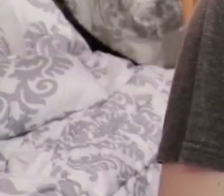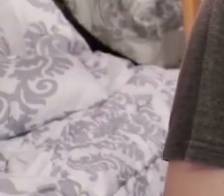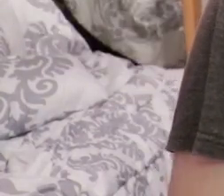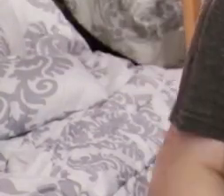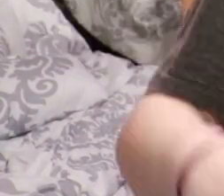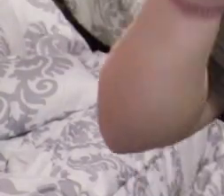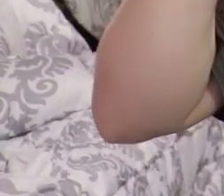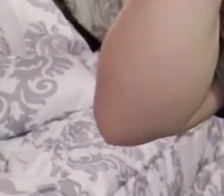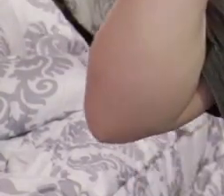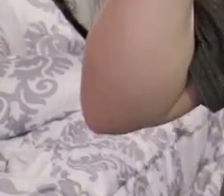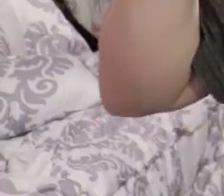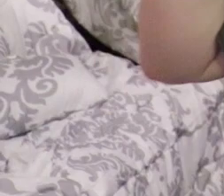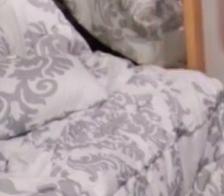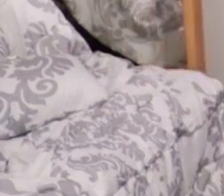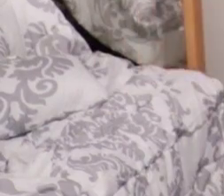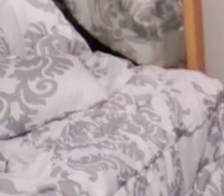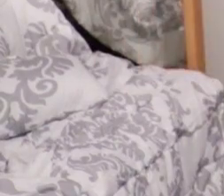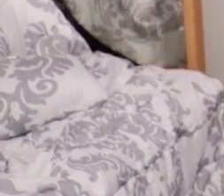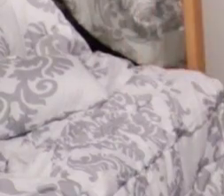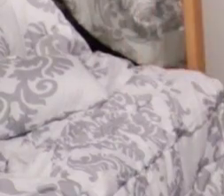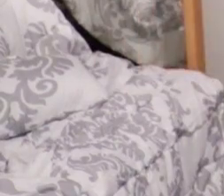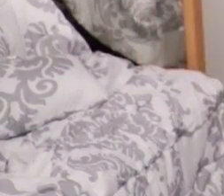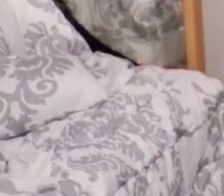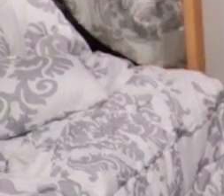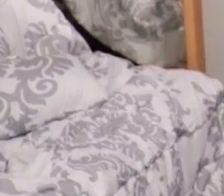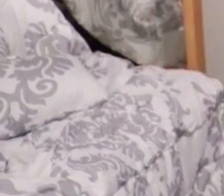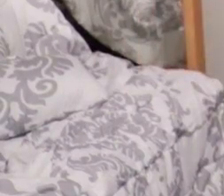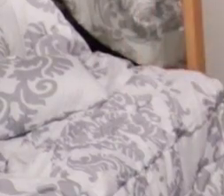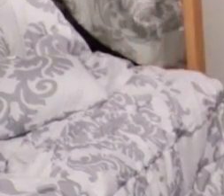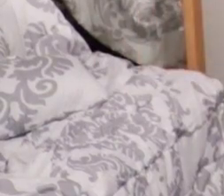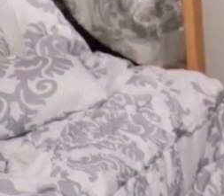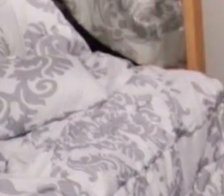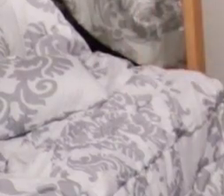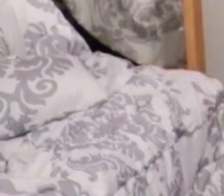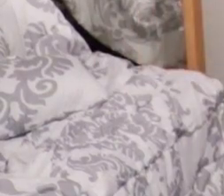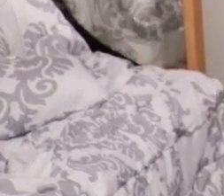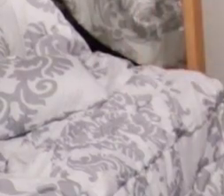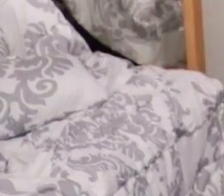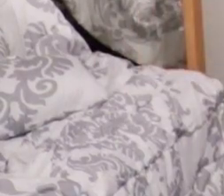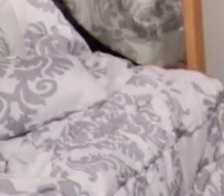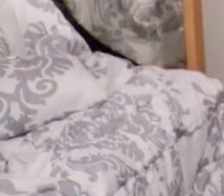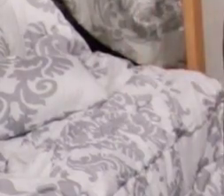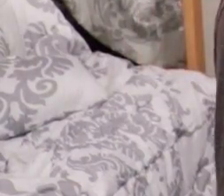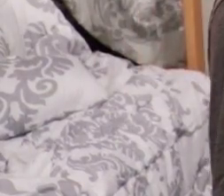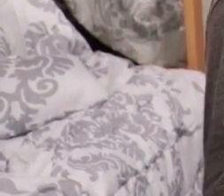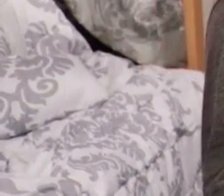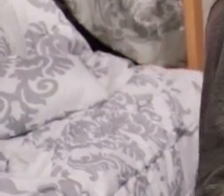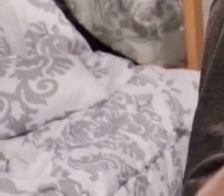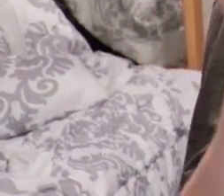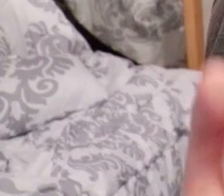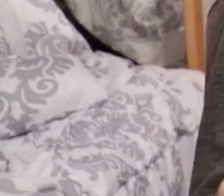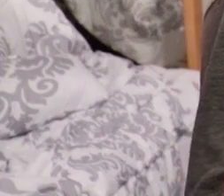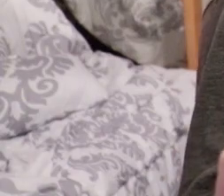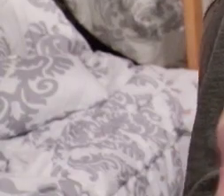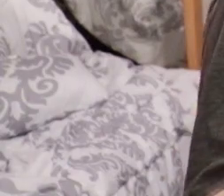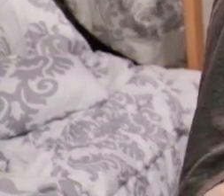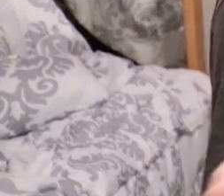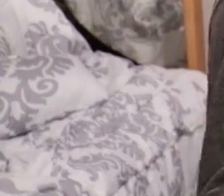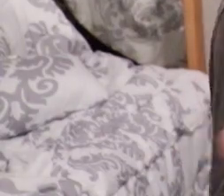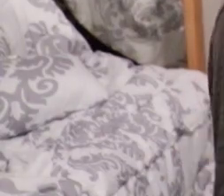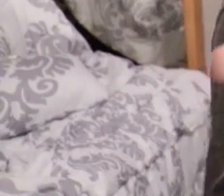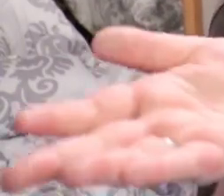One question go question mark, possibly, maybe not, or something, or although the thumbnail suggested maybe